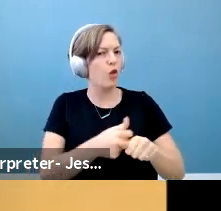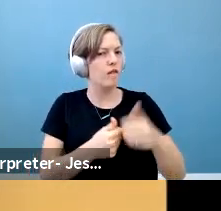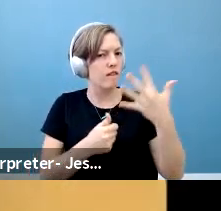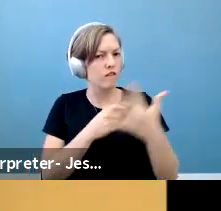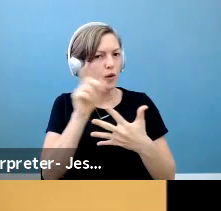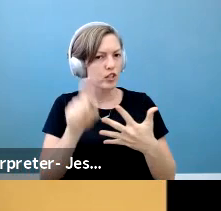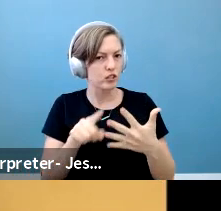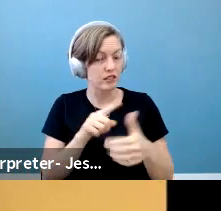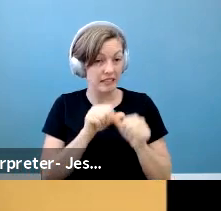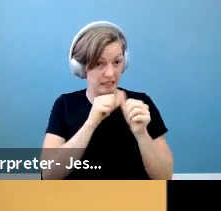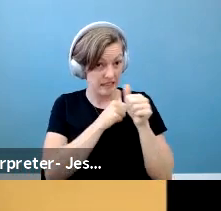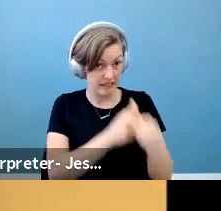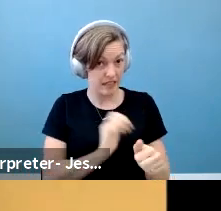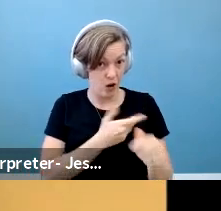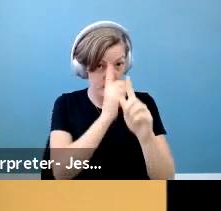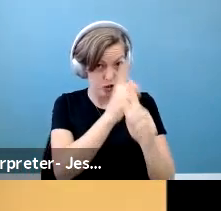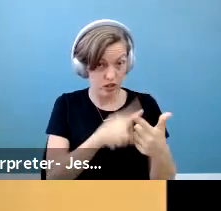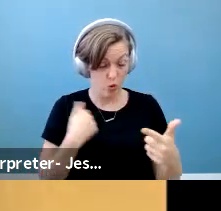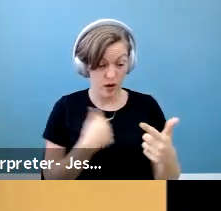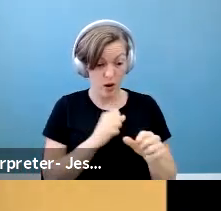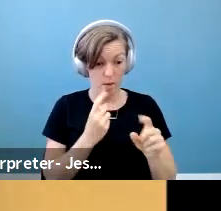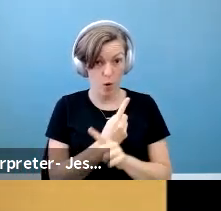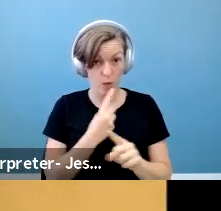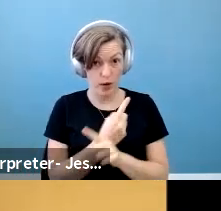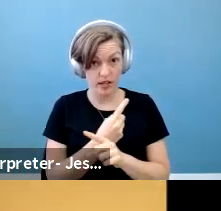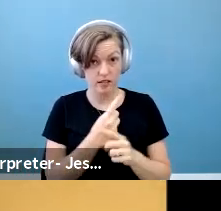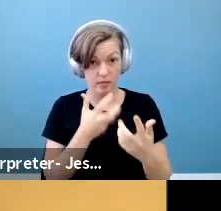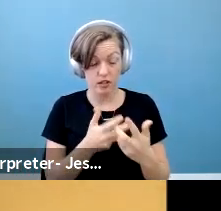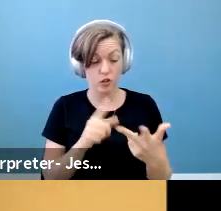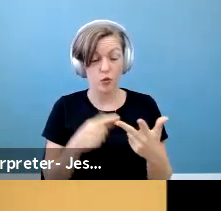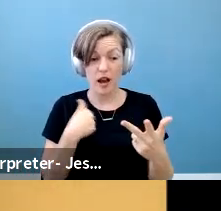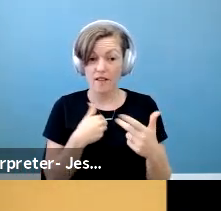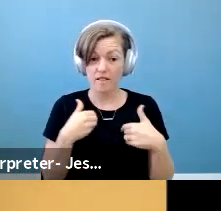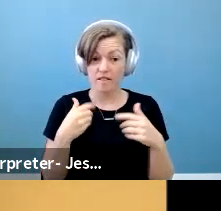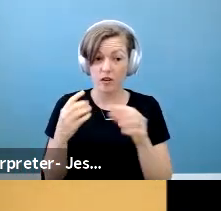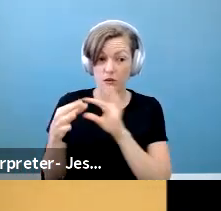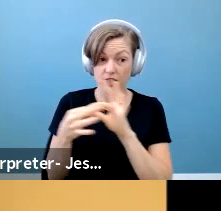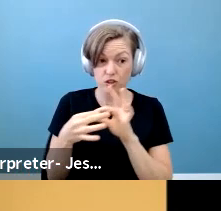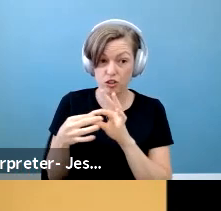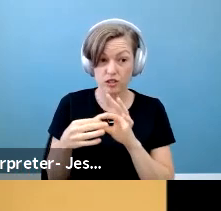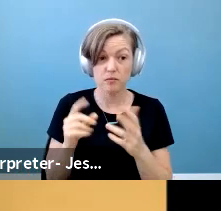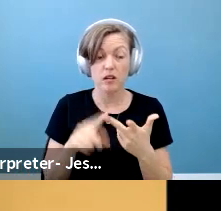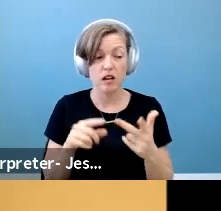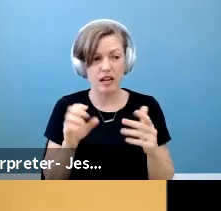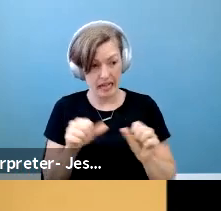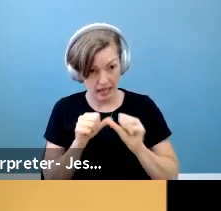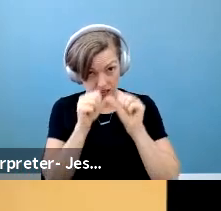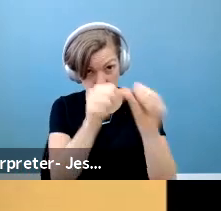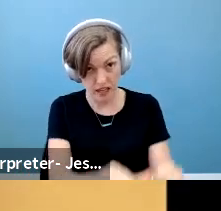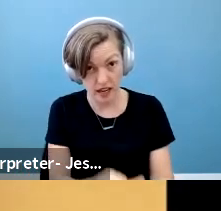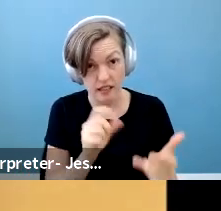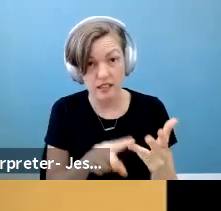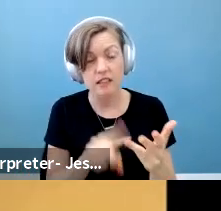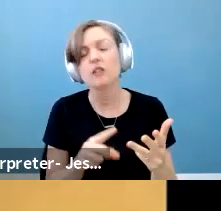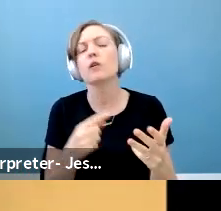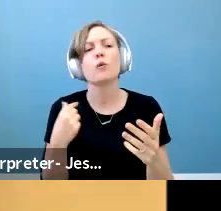the appropriate lead? Do we have relationships with the partners that we need? Is it sustainable over the long haul? And do we